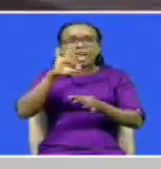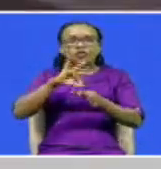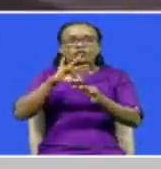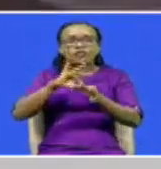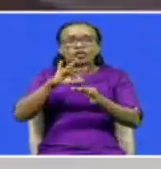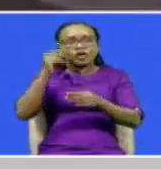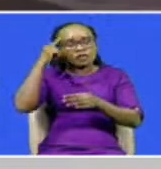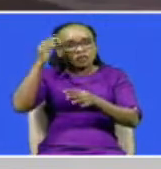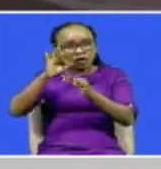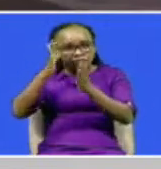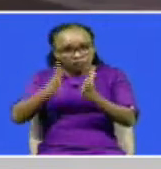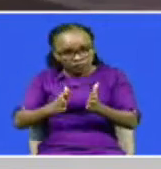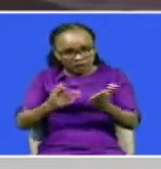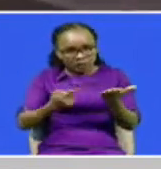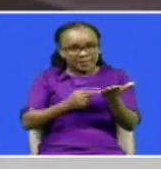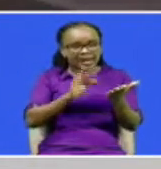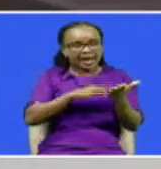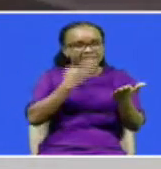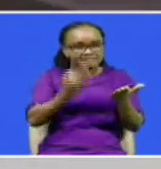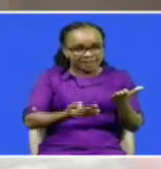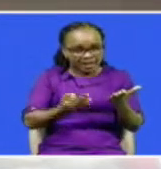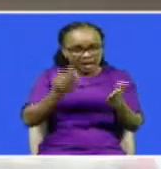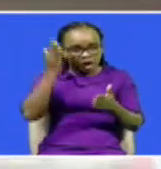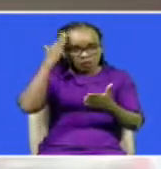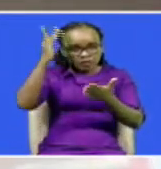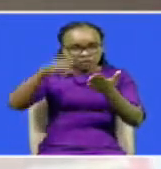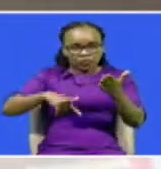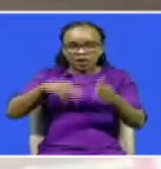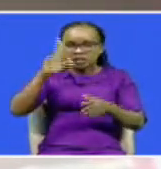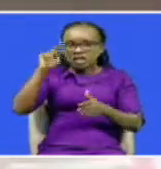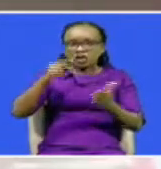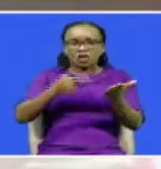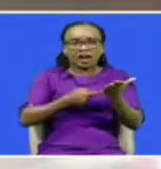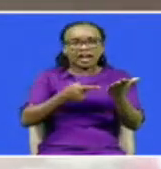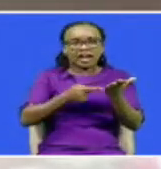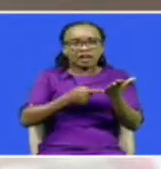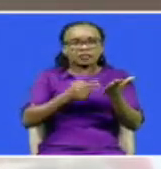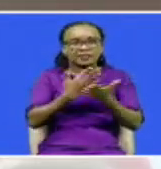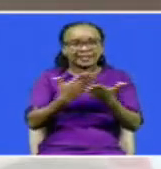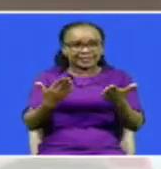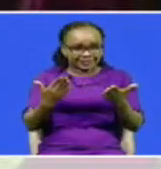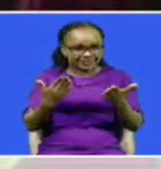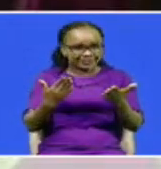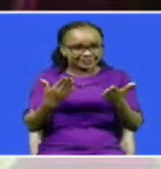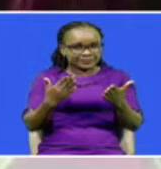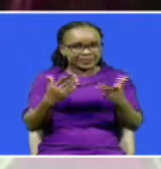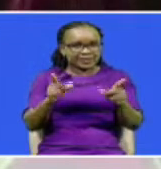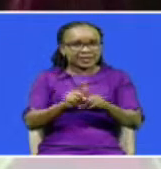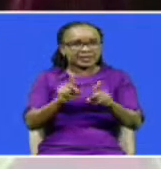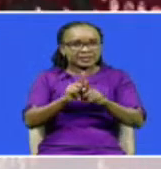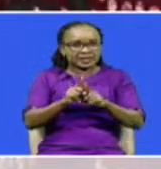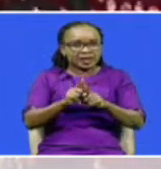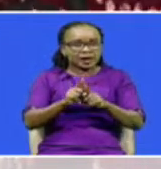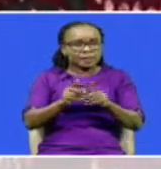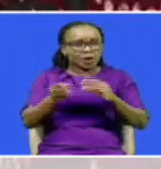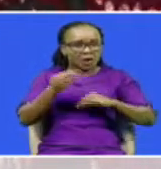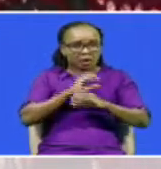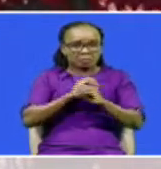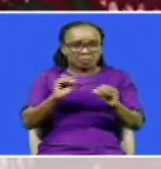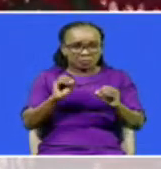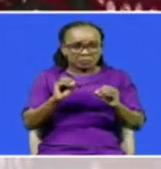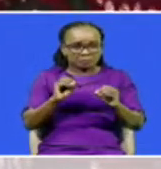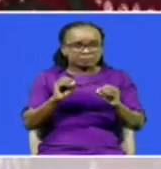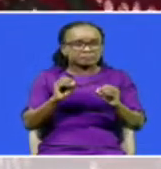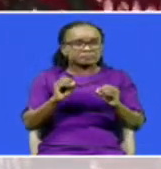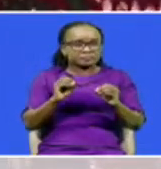voters whose biometrics fail, noting that no electronic device is foolproof or incorruptible. The way forward